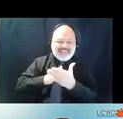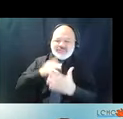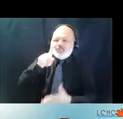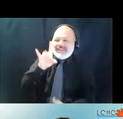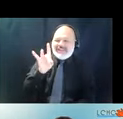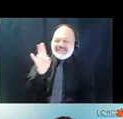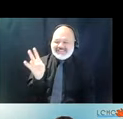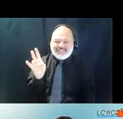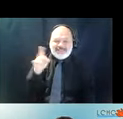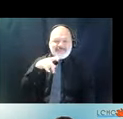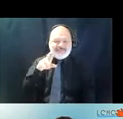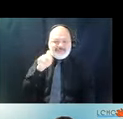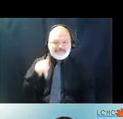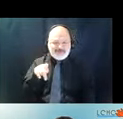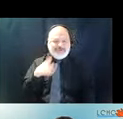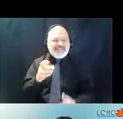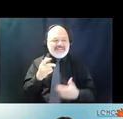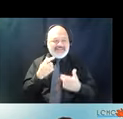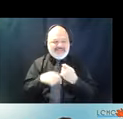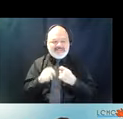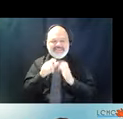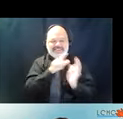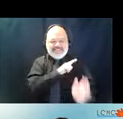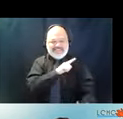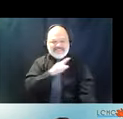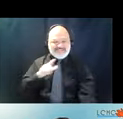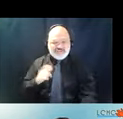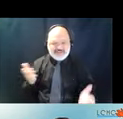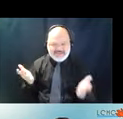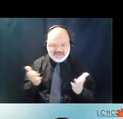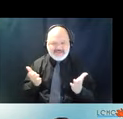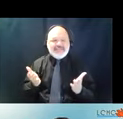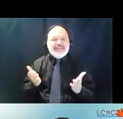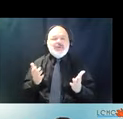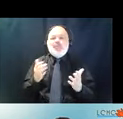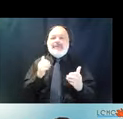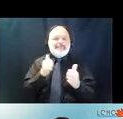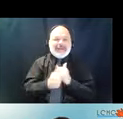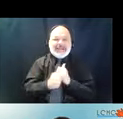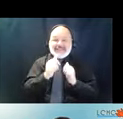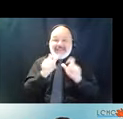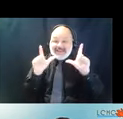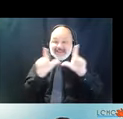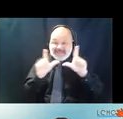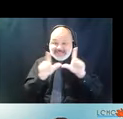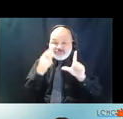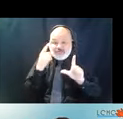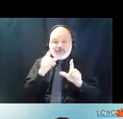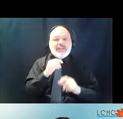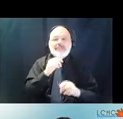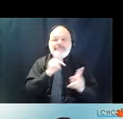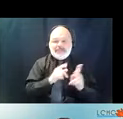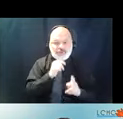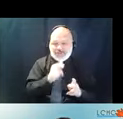have led the charge in the California state legislature. We've passed licenses for undocumented immigrants, decriminalized